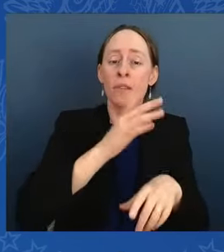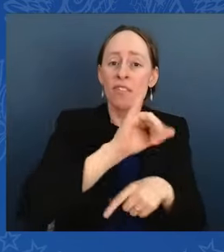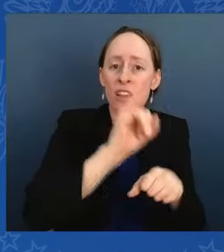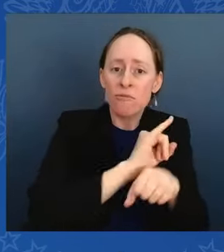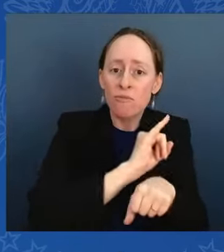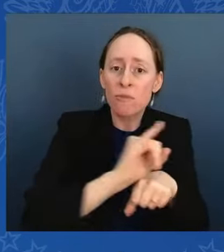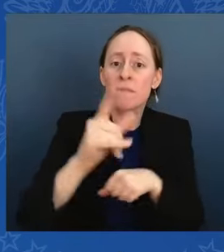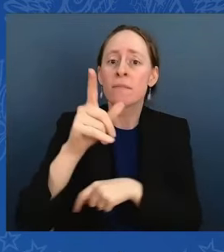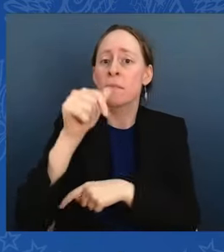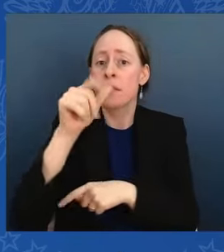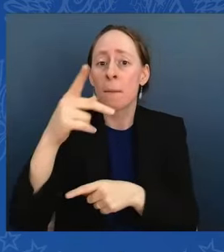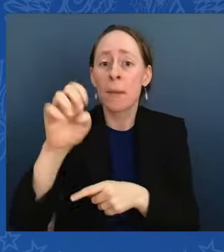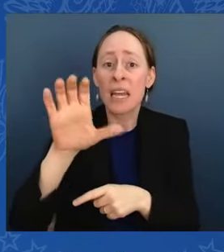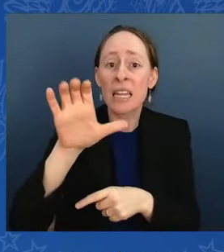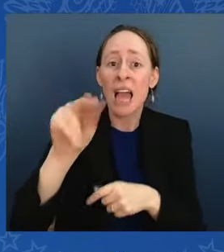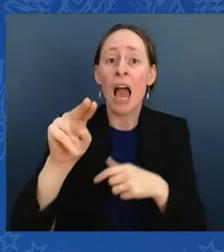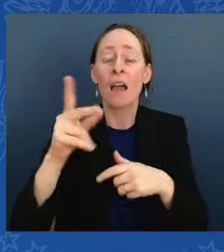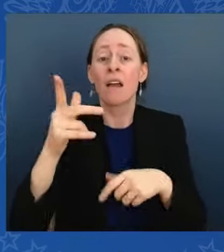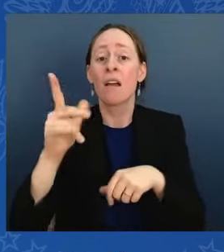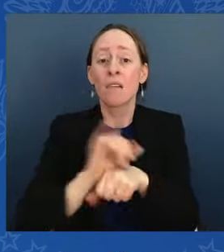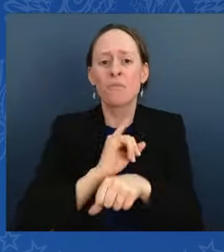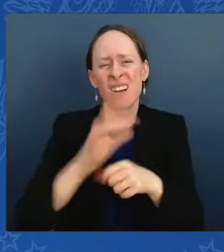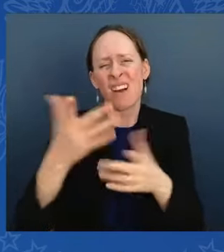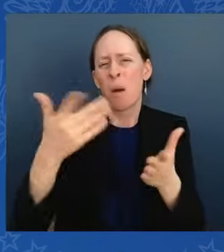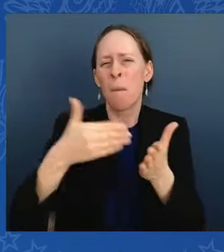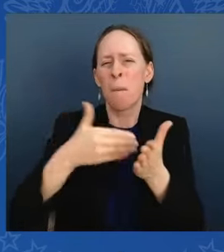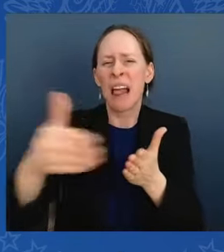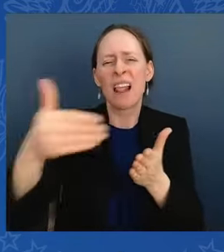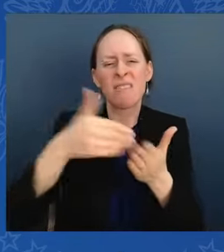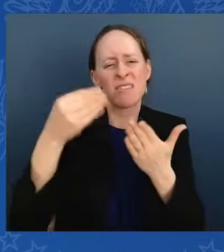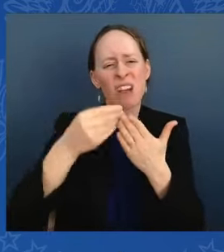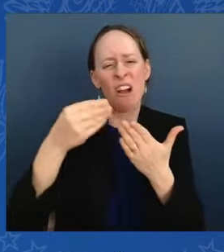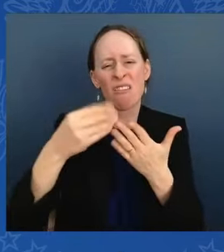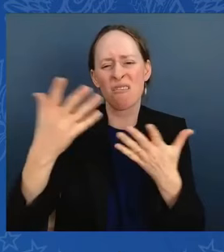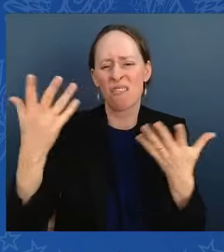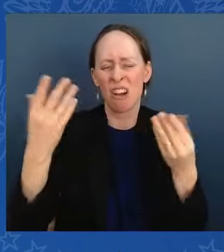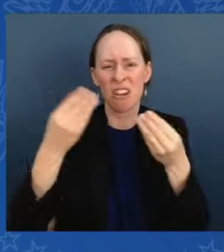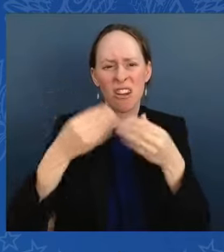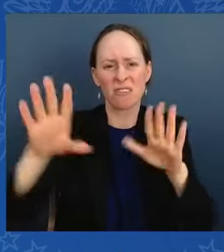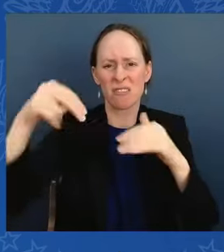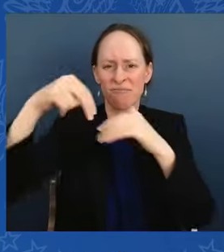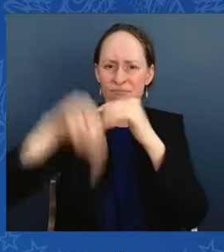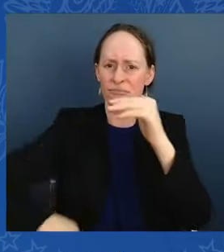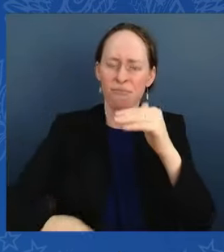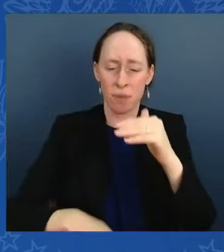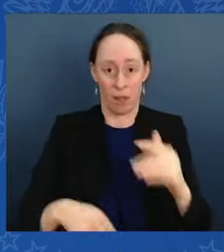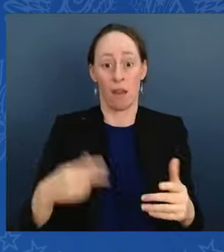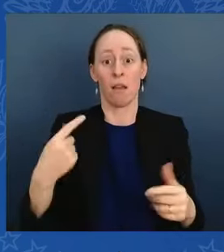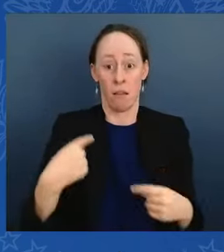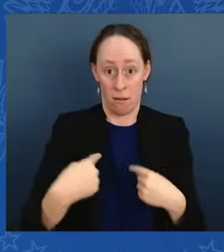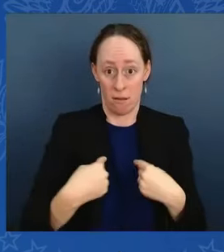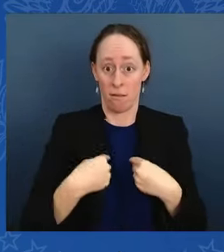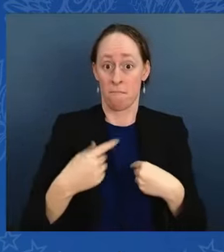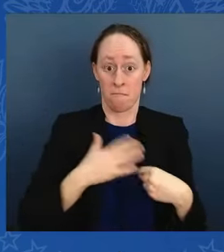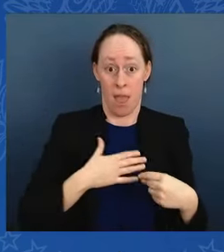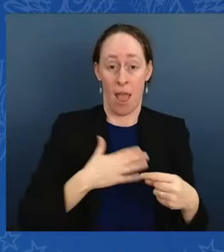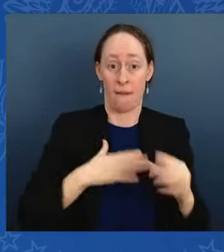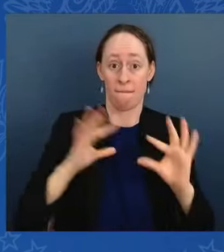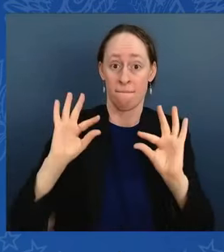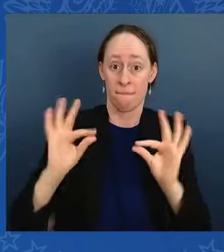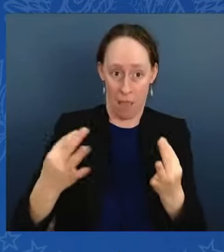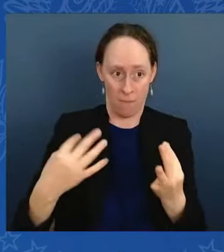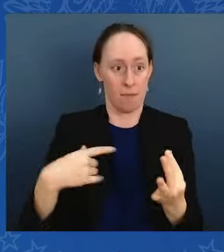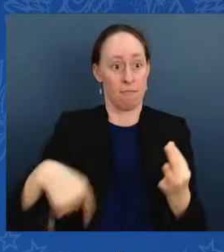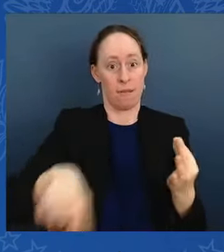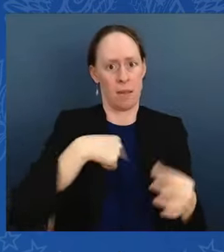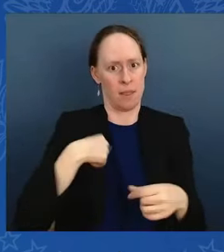I'm a first generation farmer. My son, Dare Joshua, is a second generation farmer. I come to you